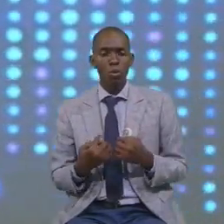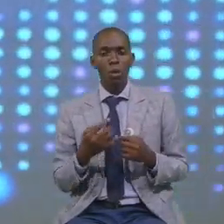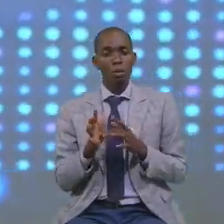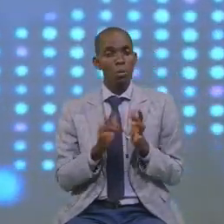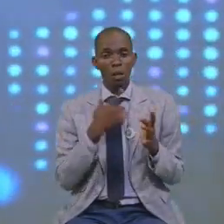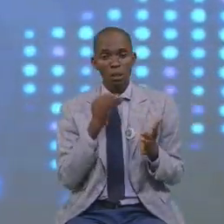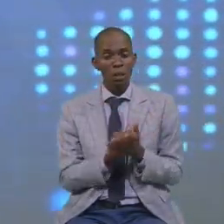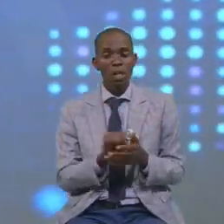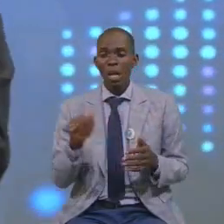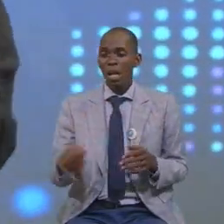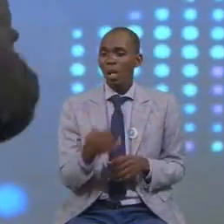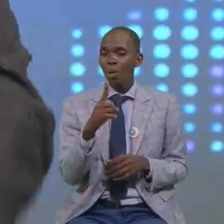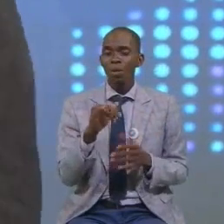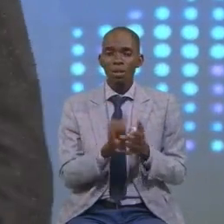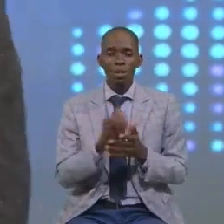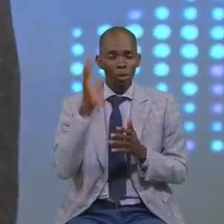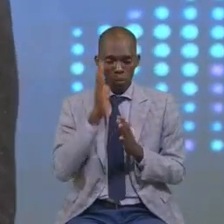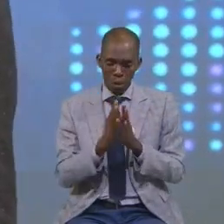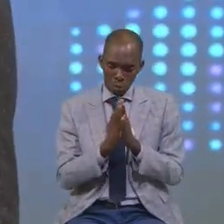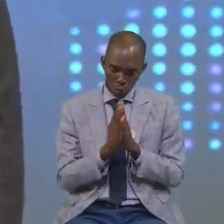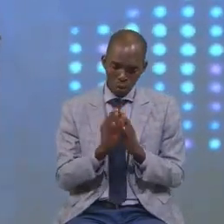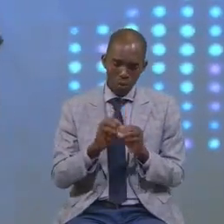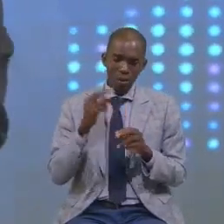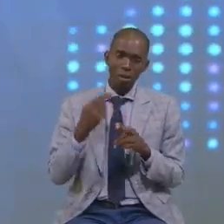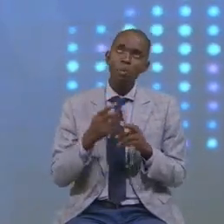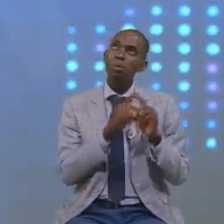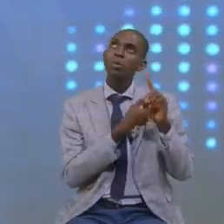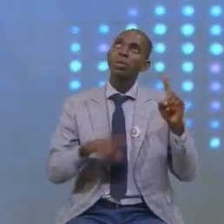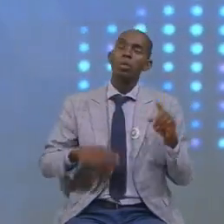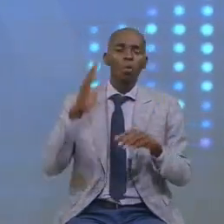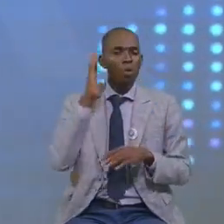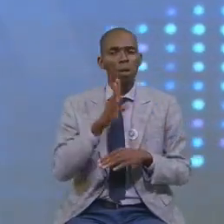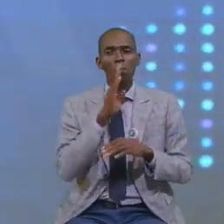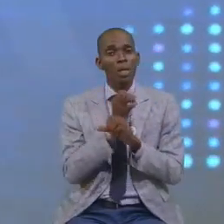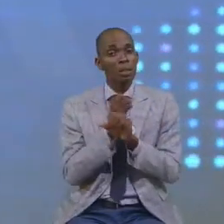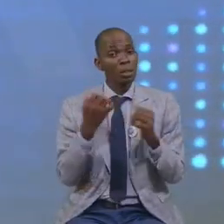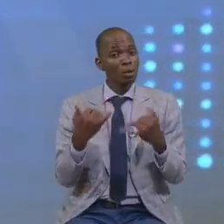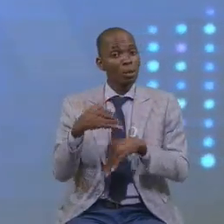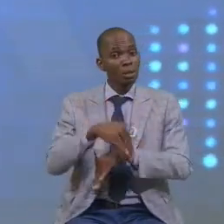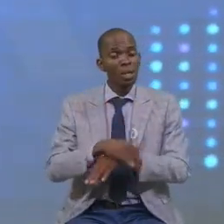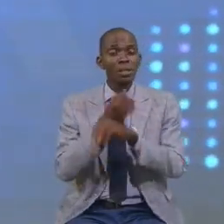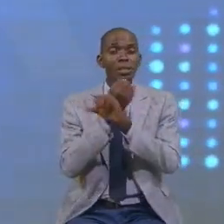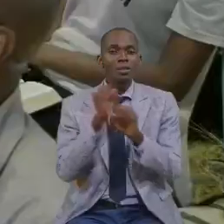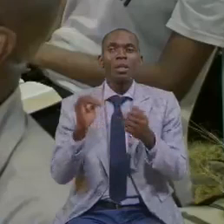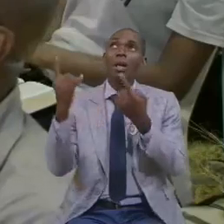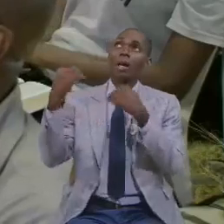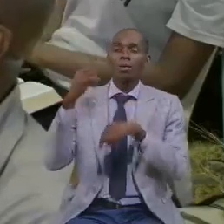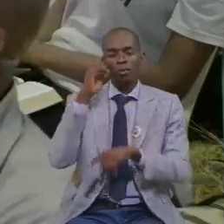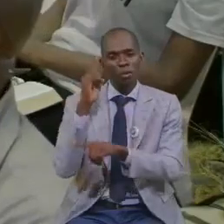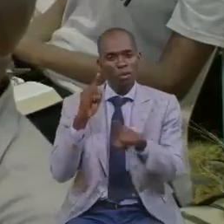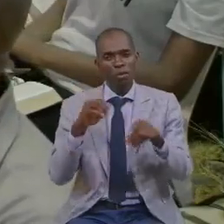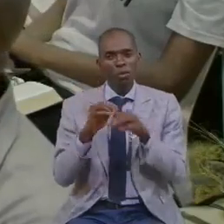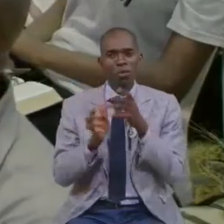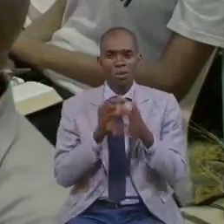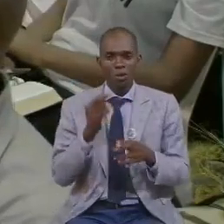shall call on the name of the Lord shall be saved. Tonight, salvation has come. Amen. Come